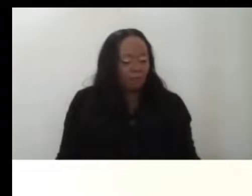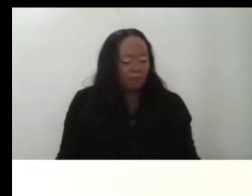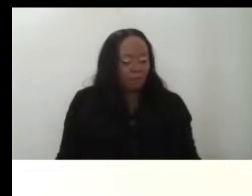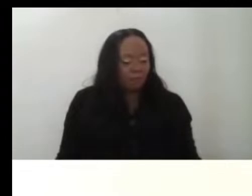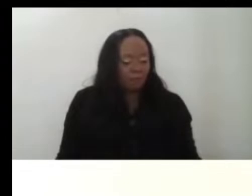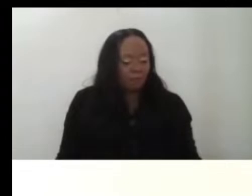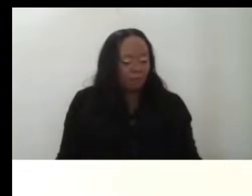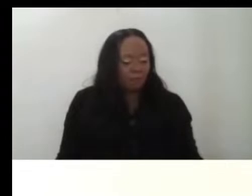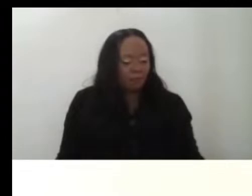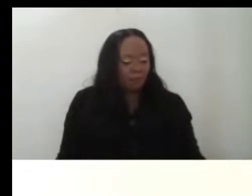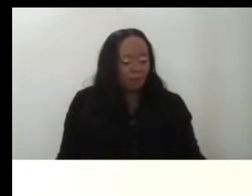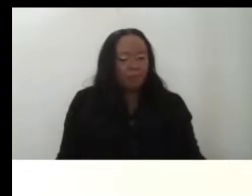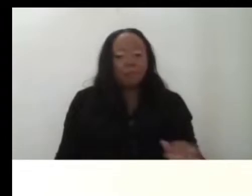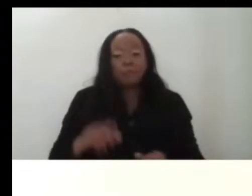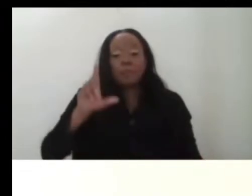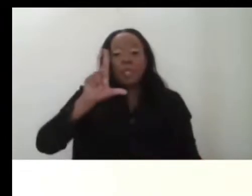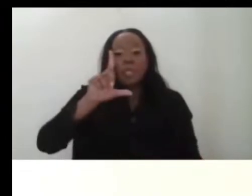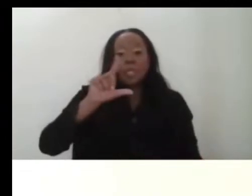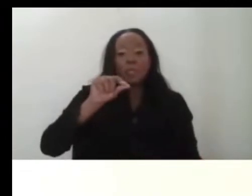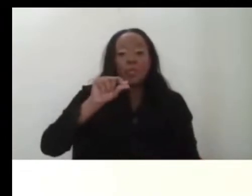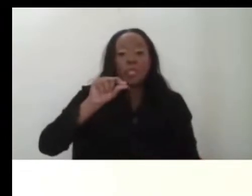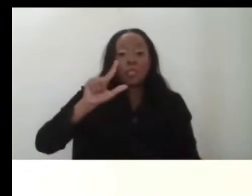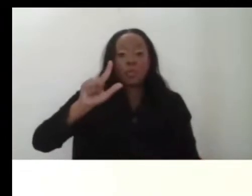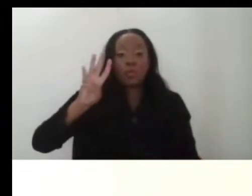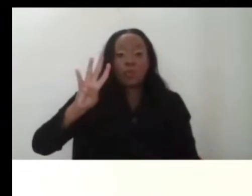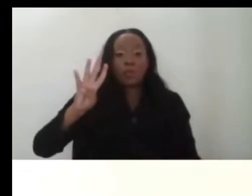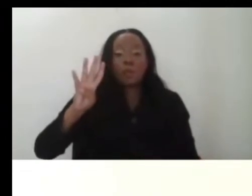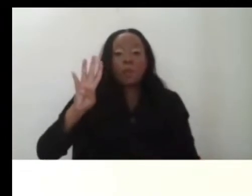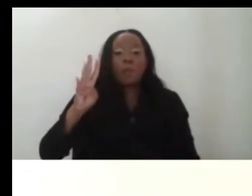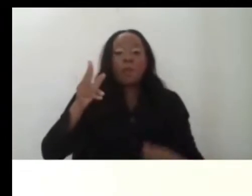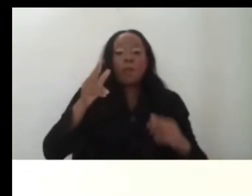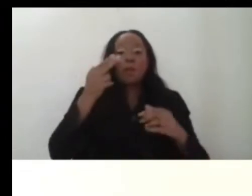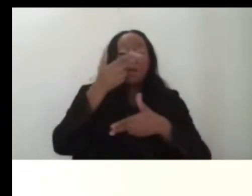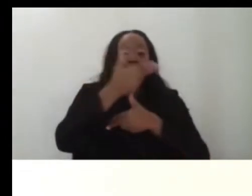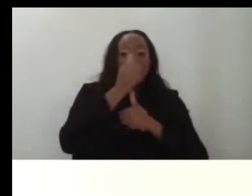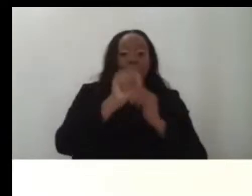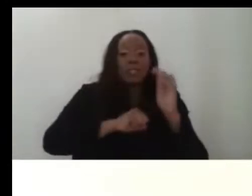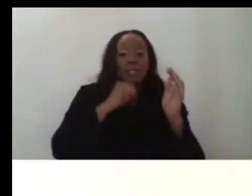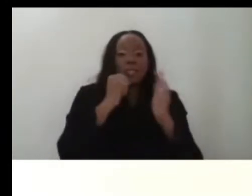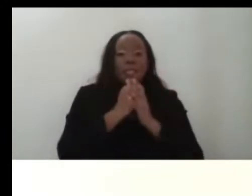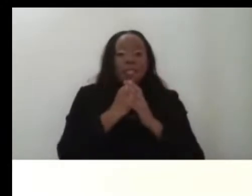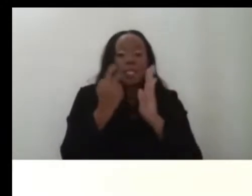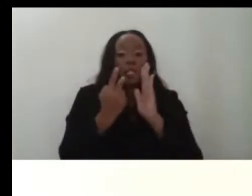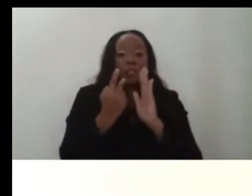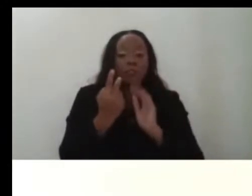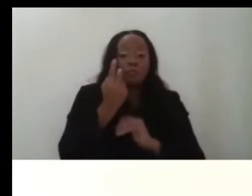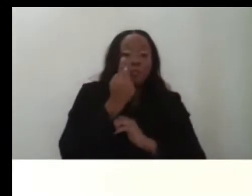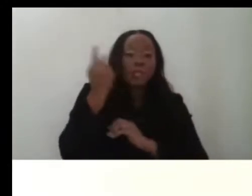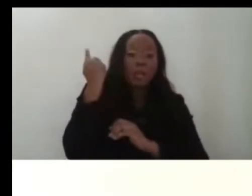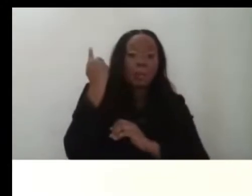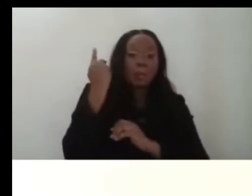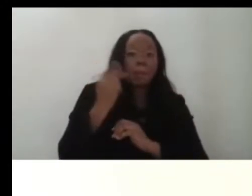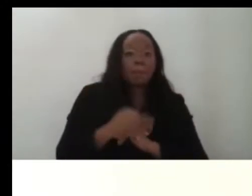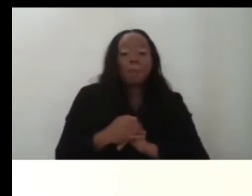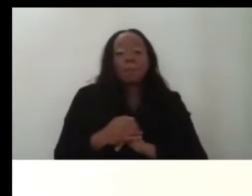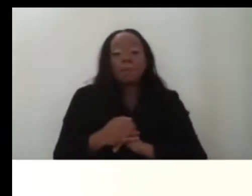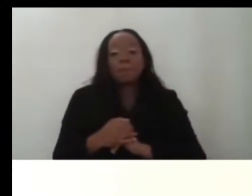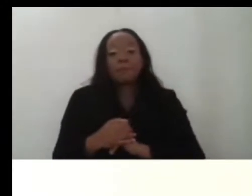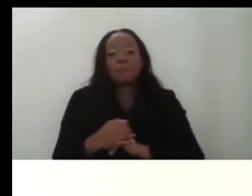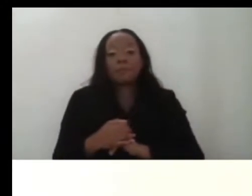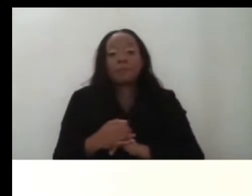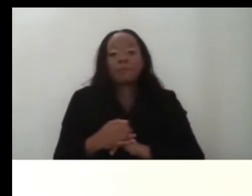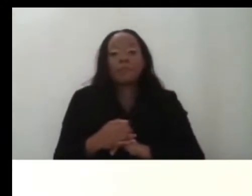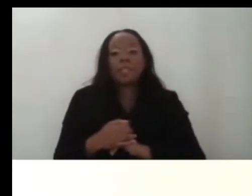2024 season recap. The 2024 hurricane season was extremely destructive. The third most